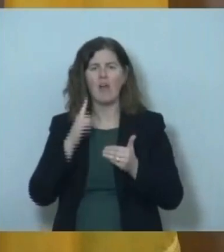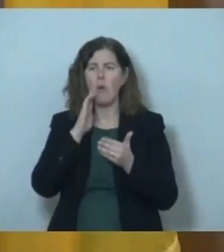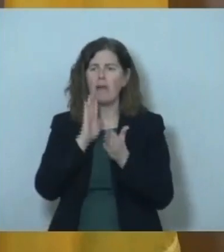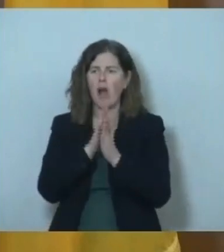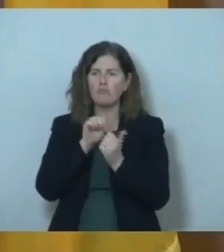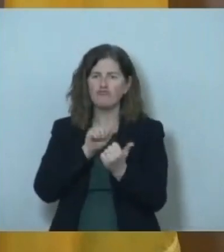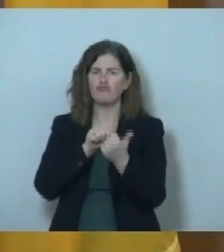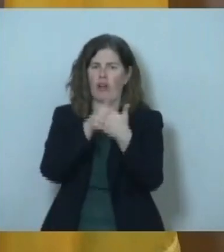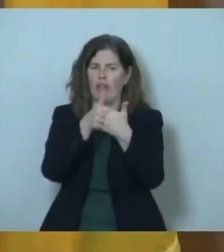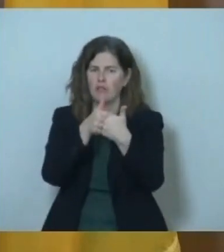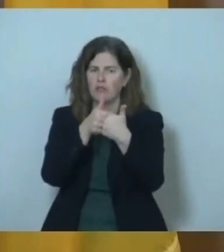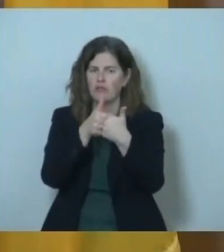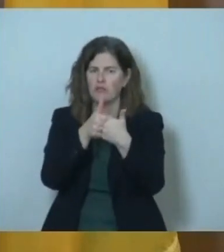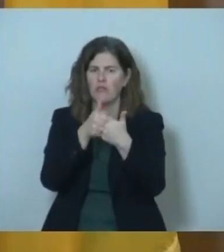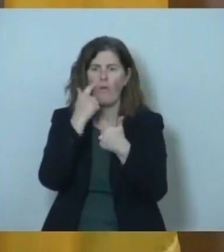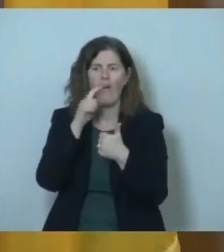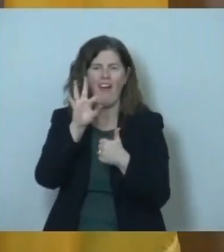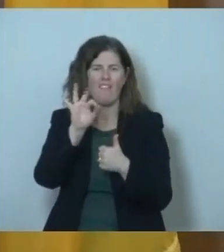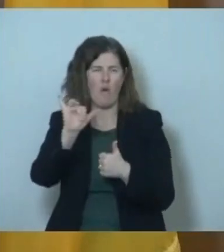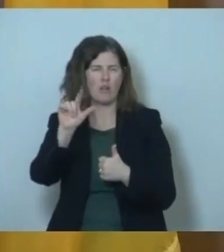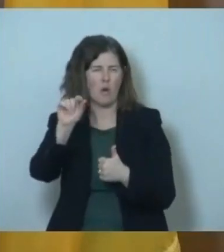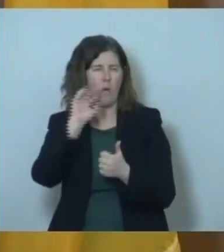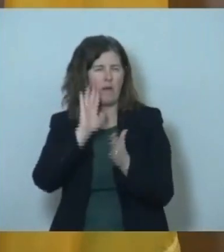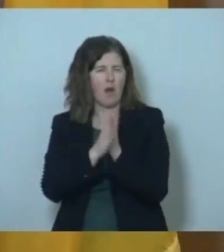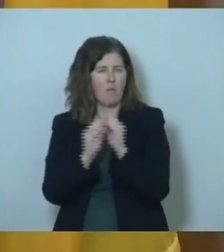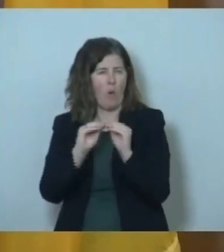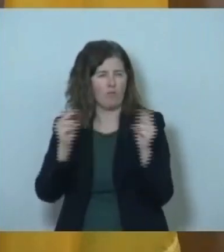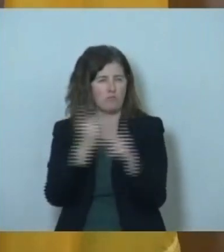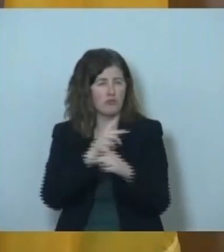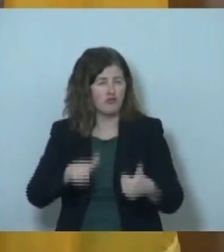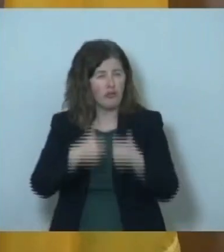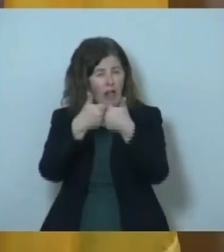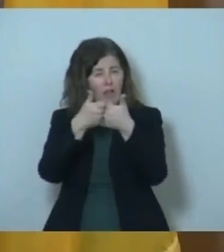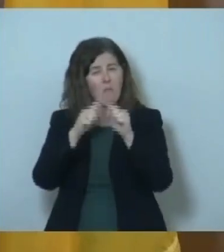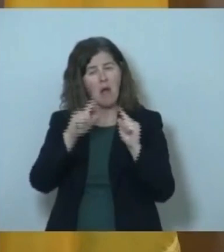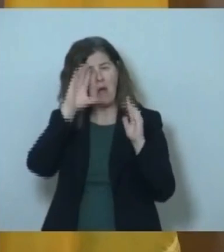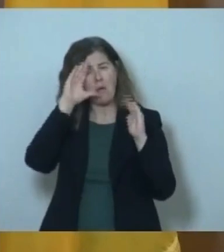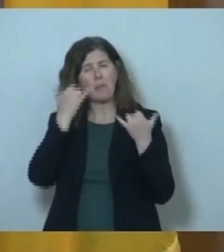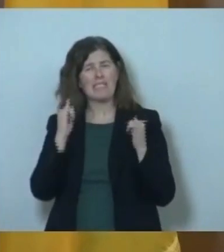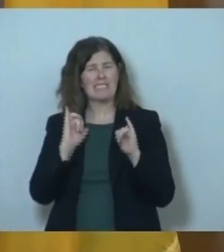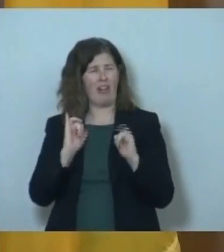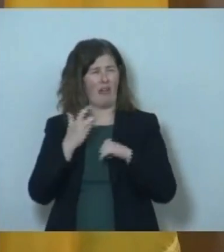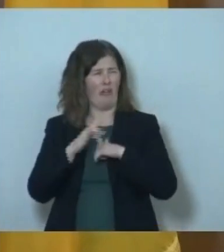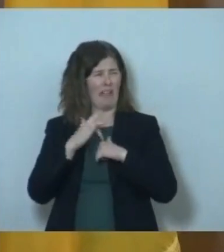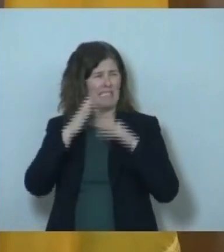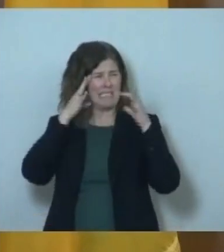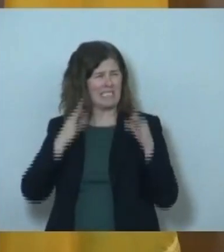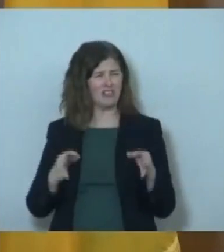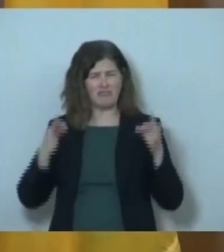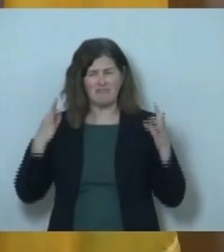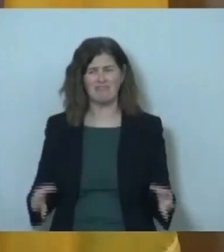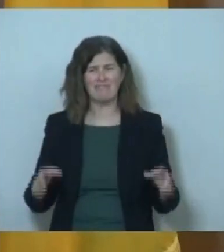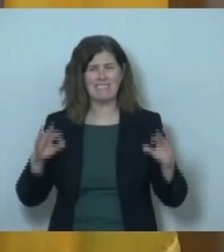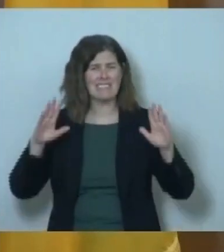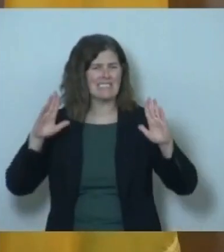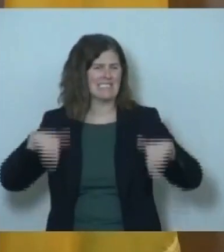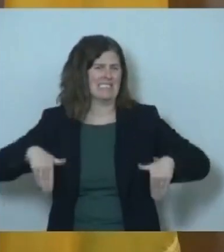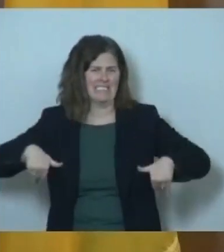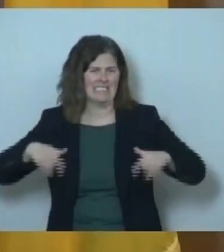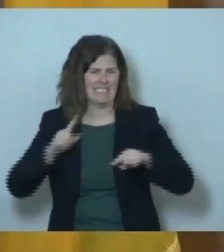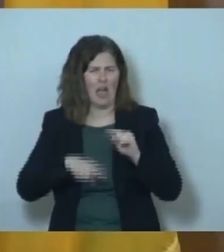harder in FY21. So that's our expectation, but it's early, and we're counting on some other